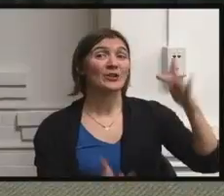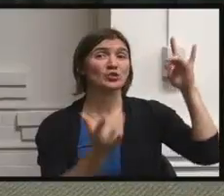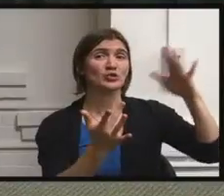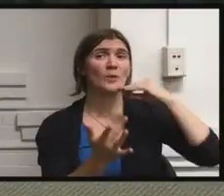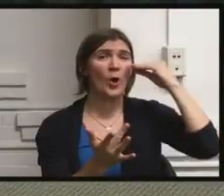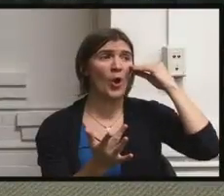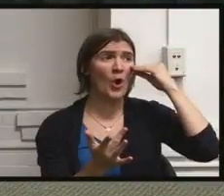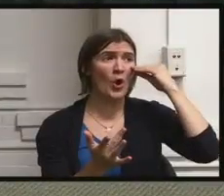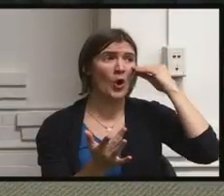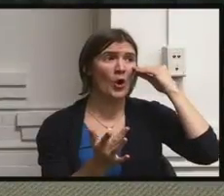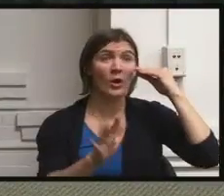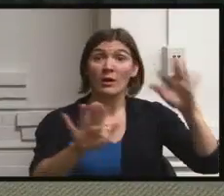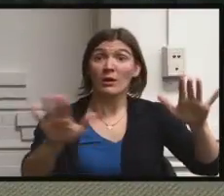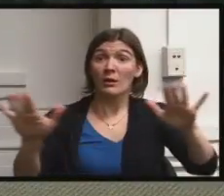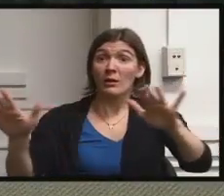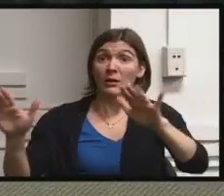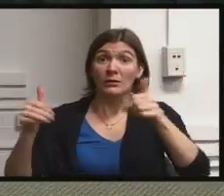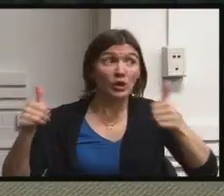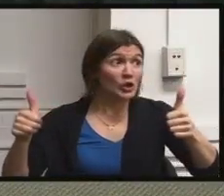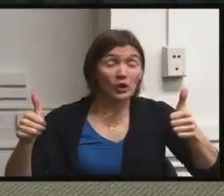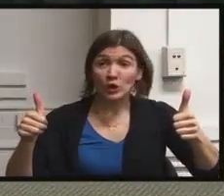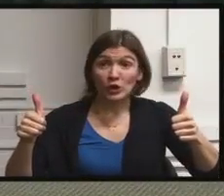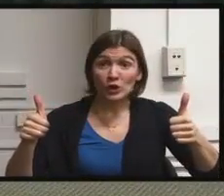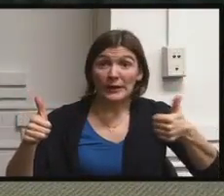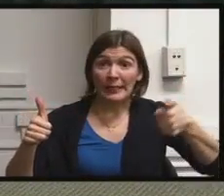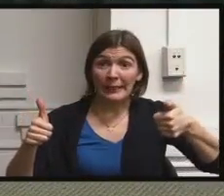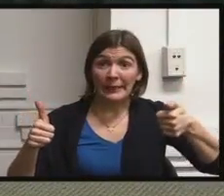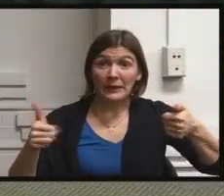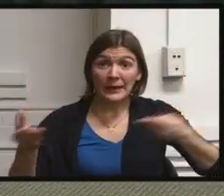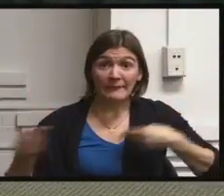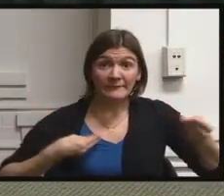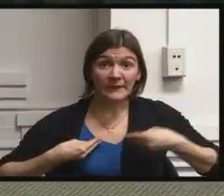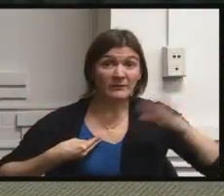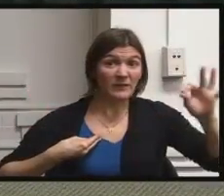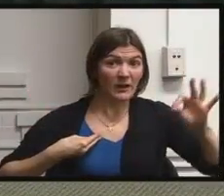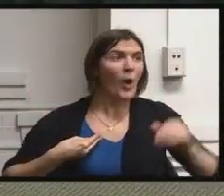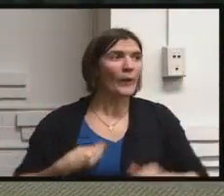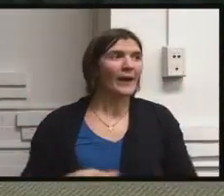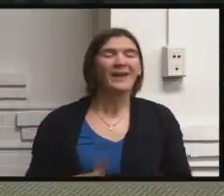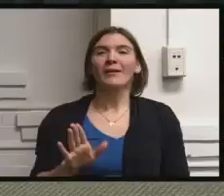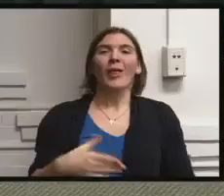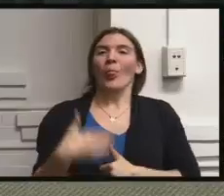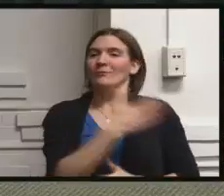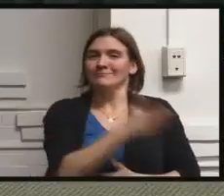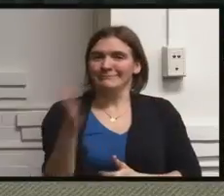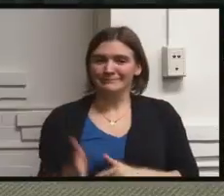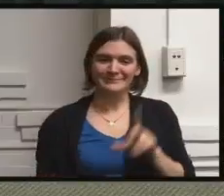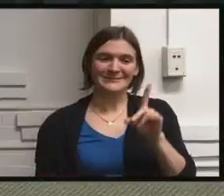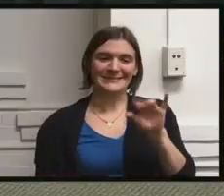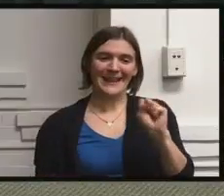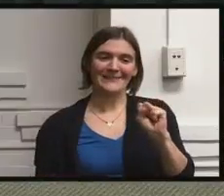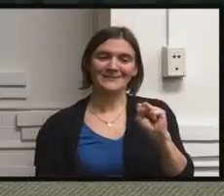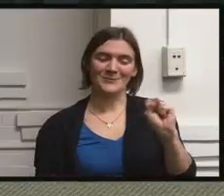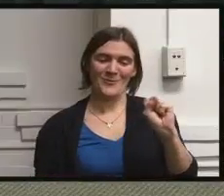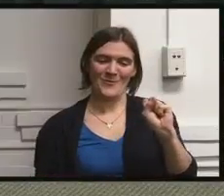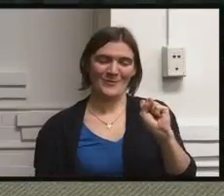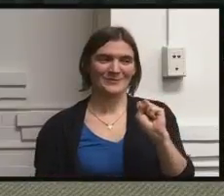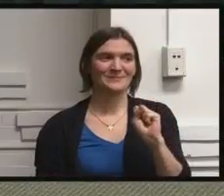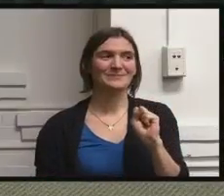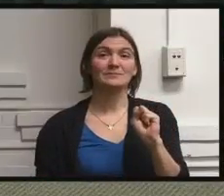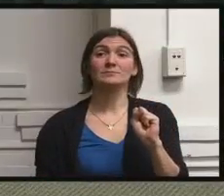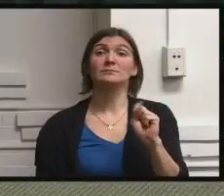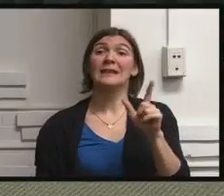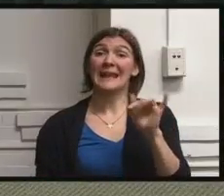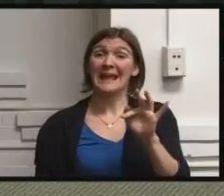the clickers. I just want to check. No, we want to. I checked my. You never get them all back. Sorry to interrupt. No, okay. No, that's fine. I think that the purpose